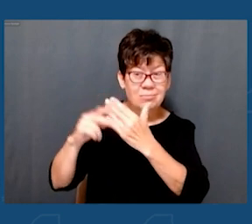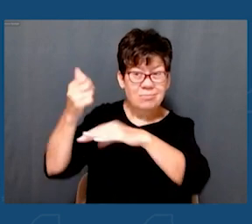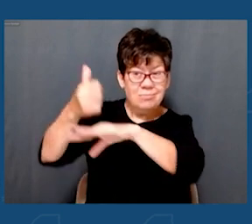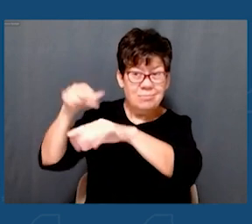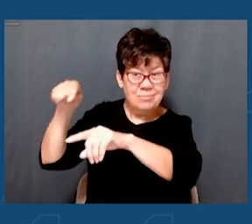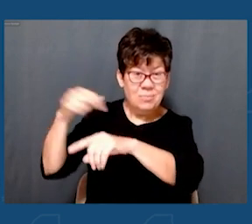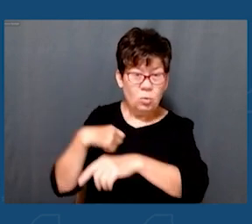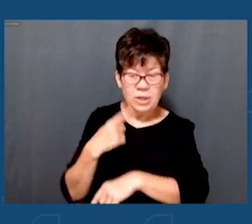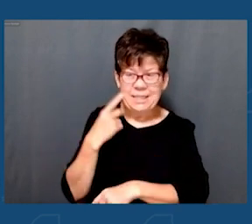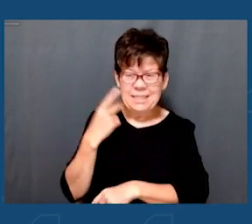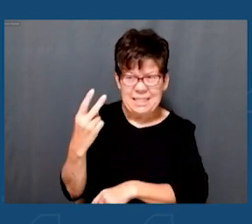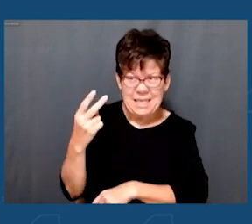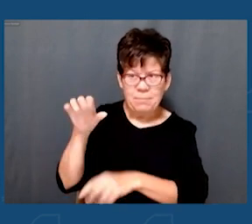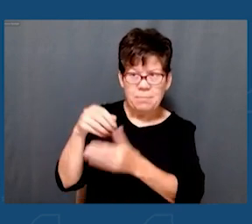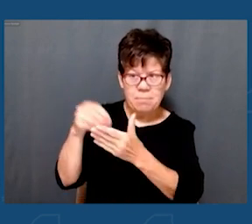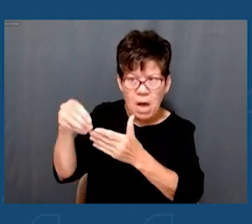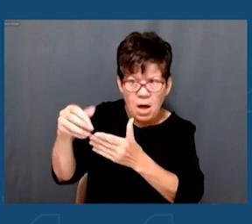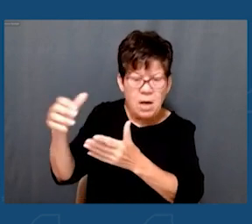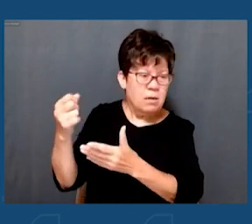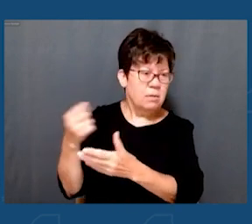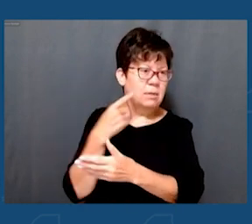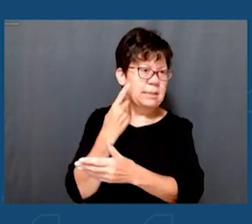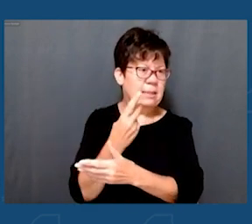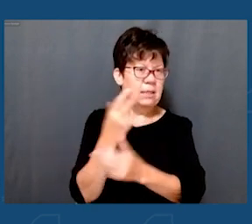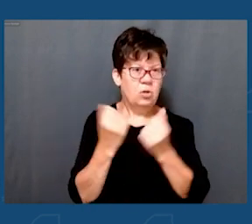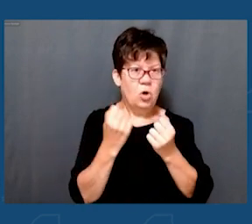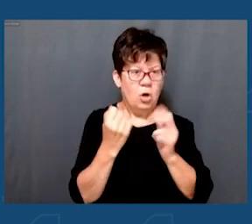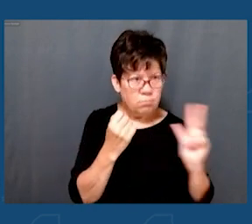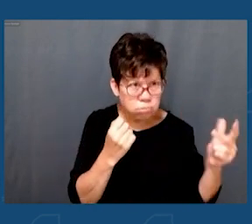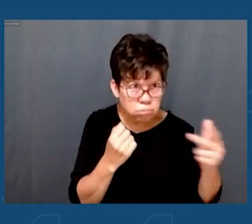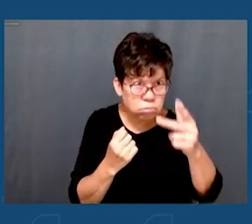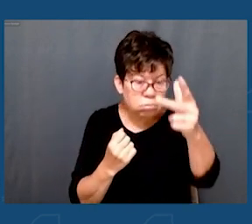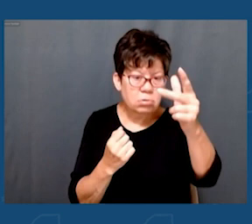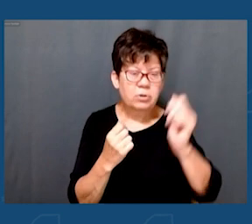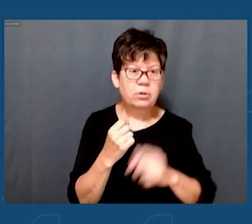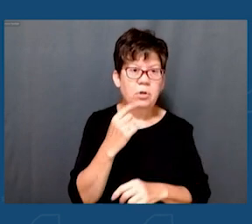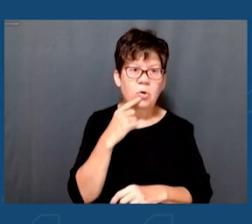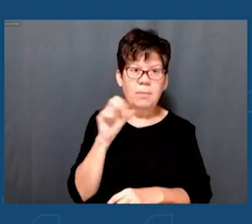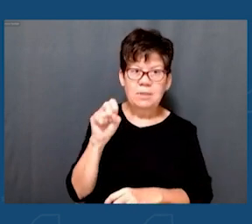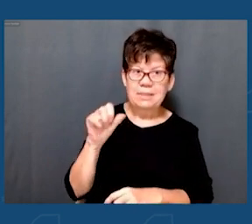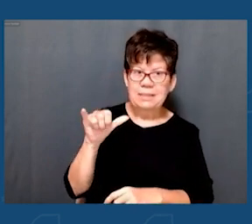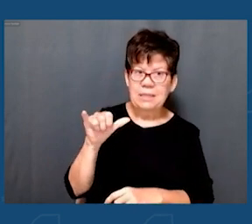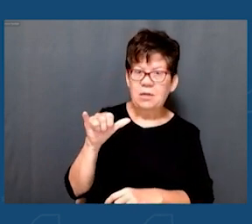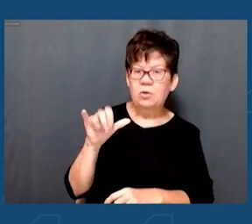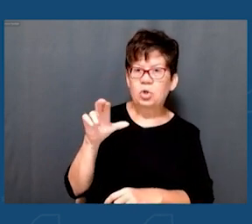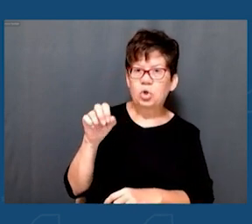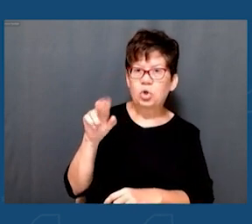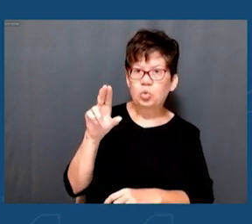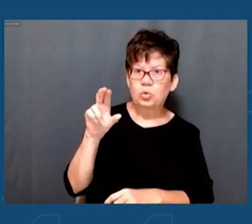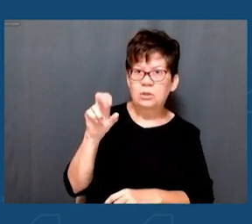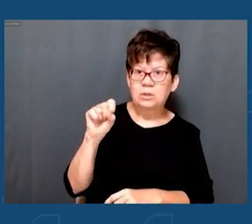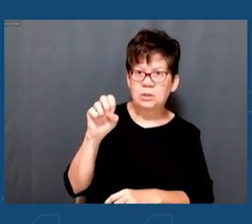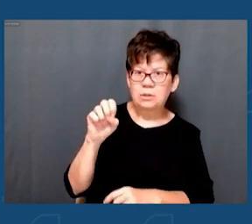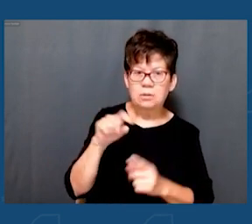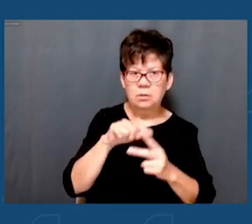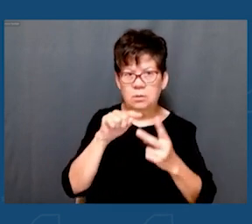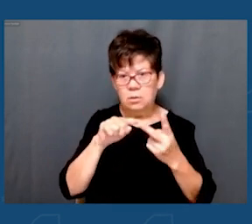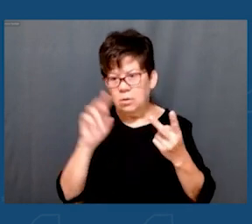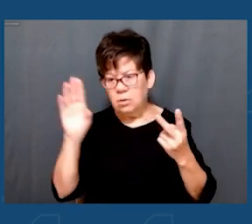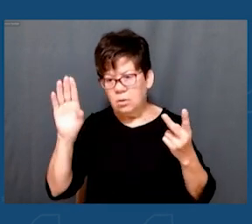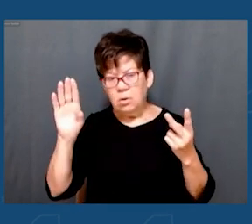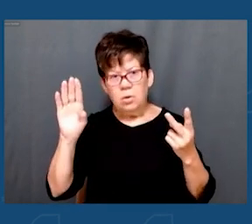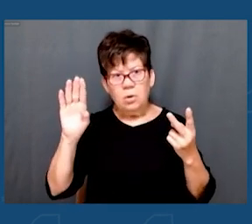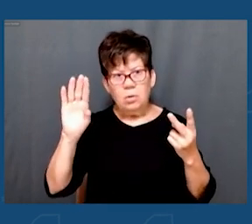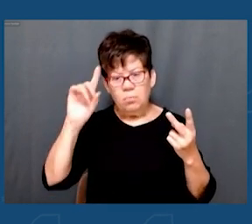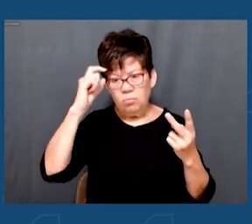Route 81, and we know exactly where they're going. They're either heading up to Syracuse or they're making a hard right and they're heading into the Bronx, and that's exactly what was